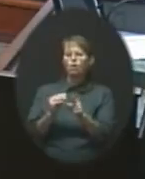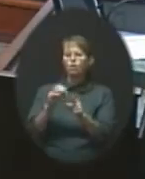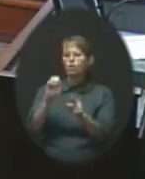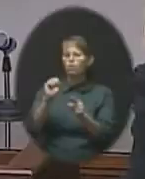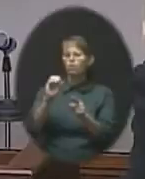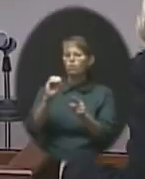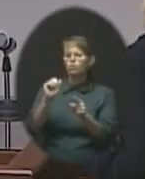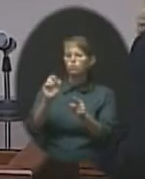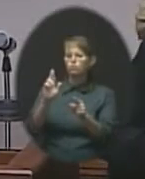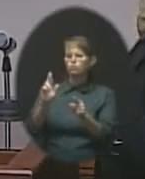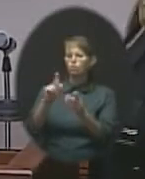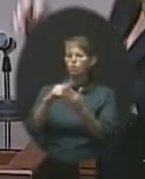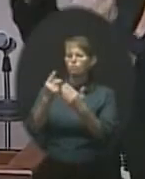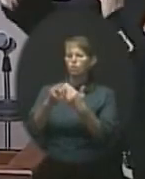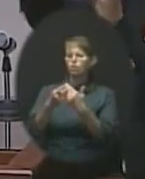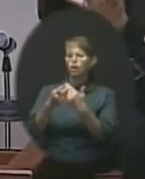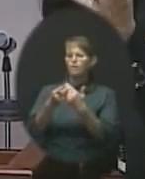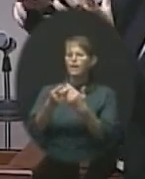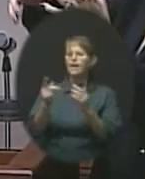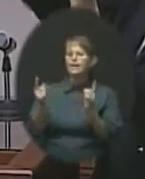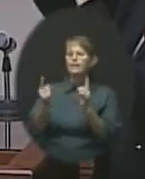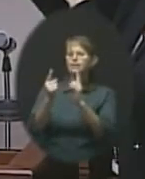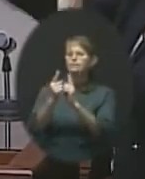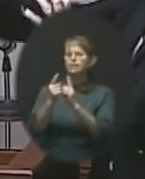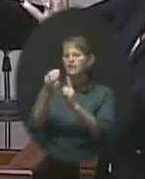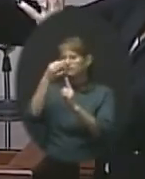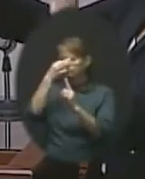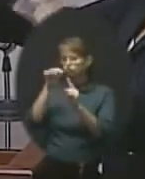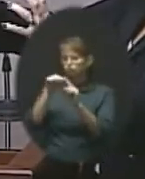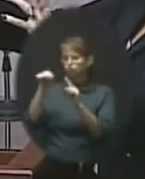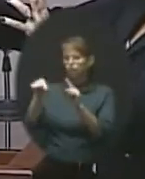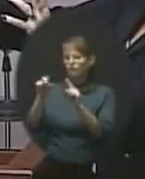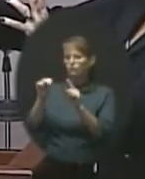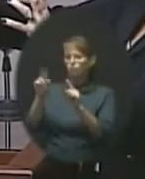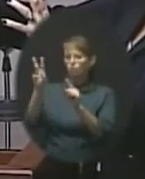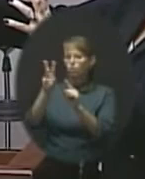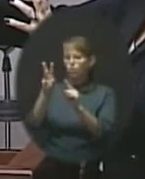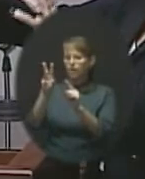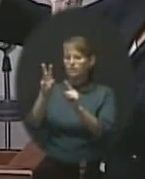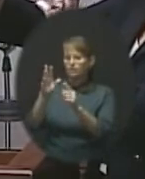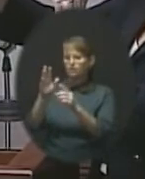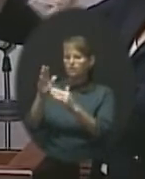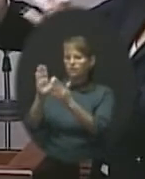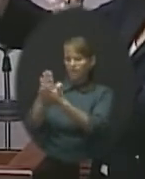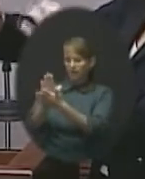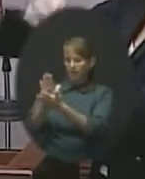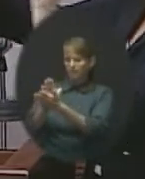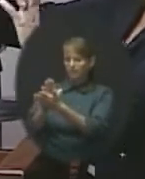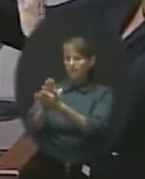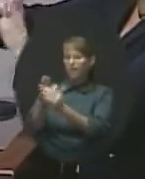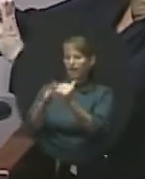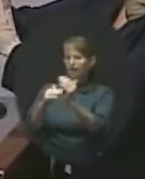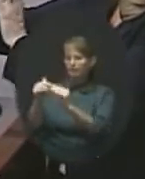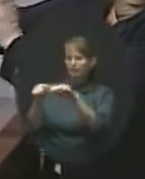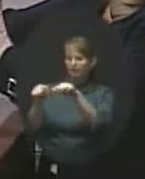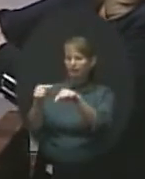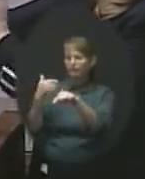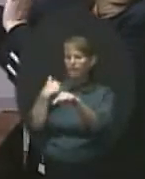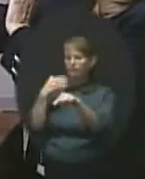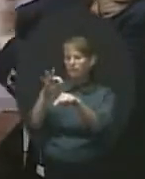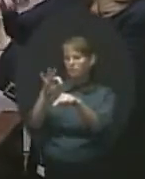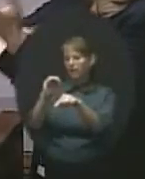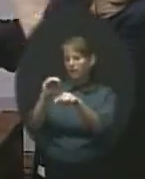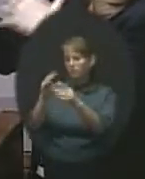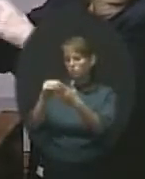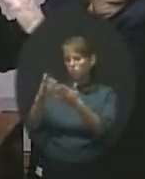the Northwest Campus. PLC building has SOAR, and there's about 90 students there. Then we have some SOAR extended